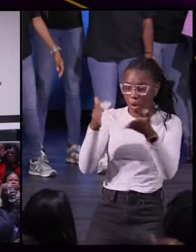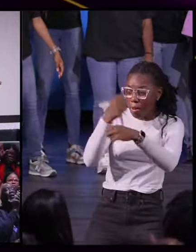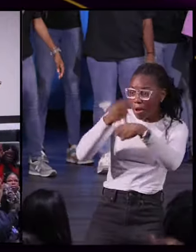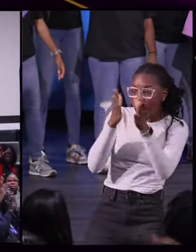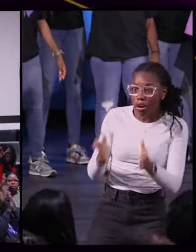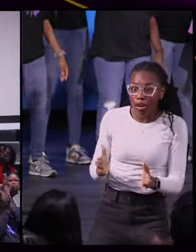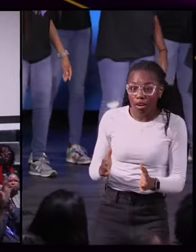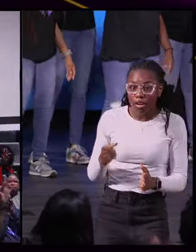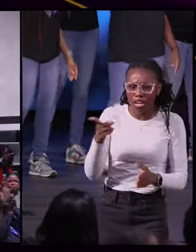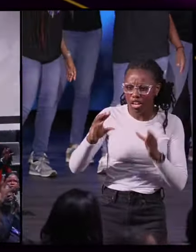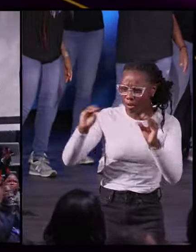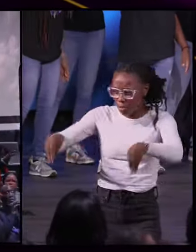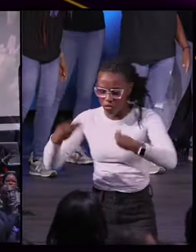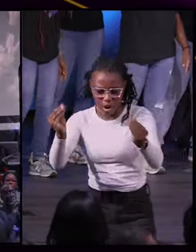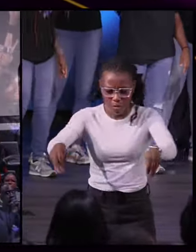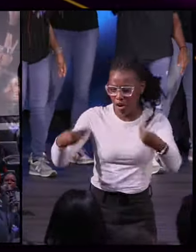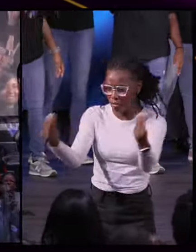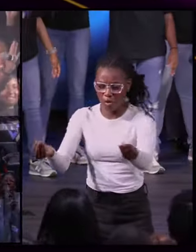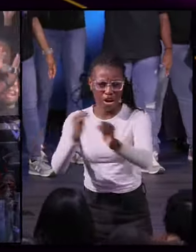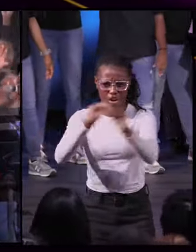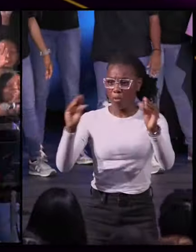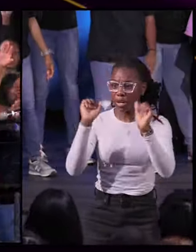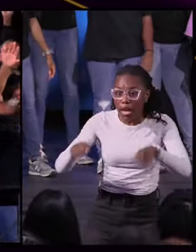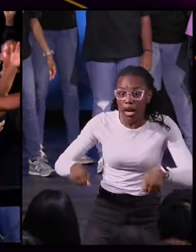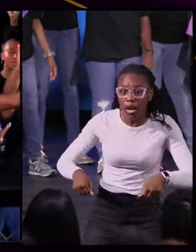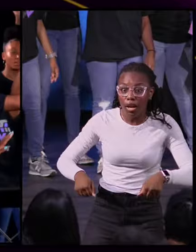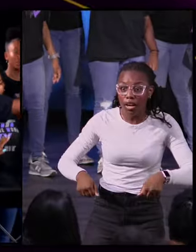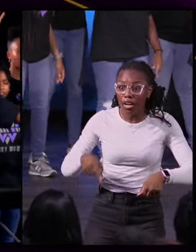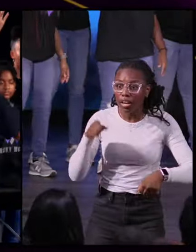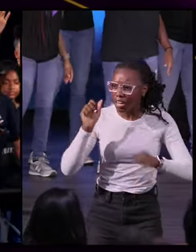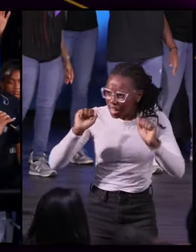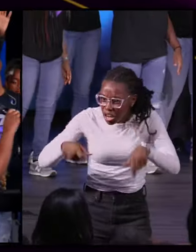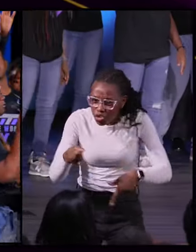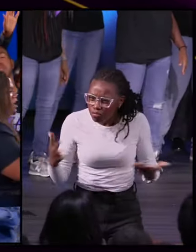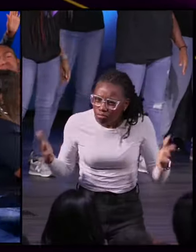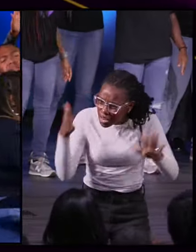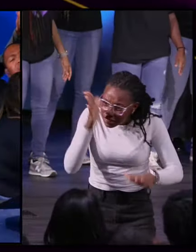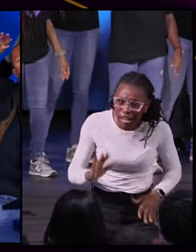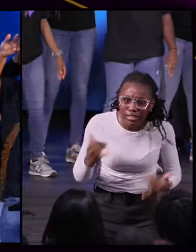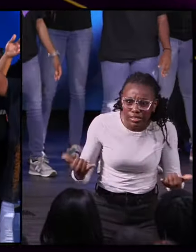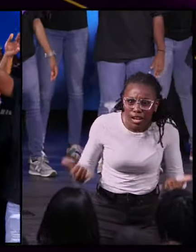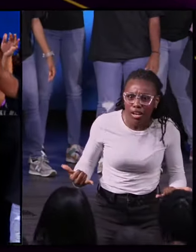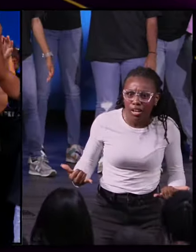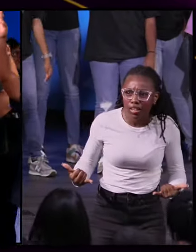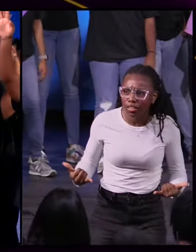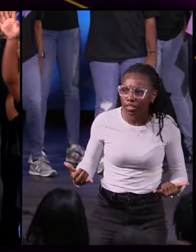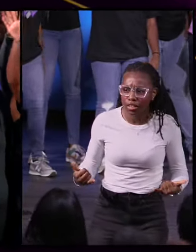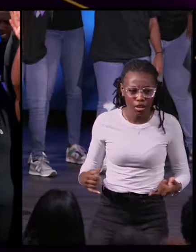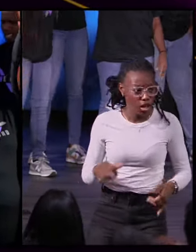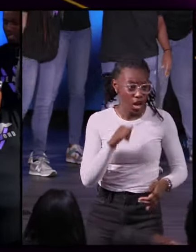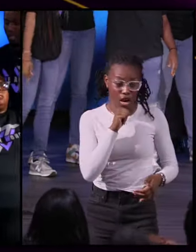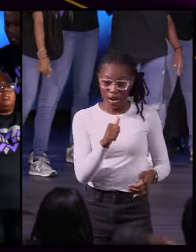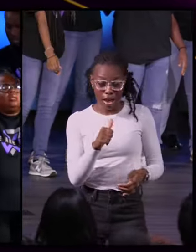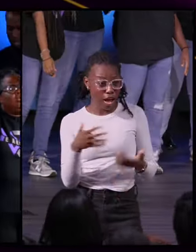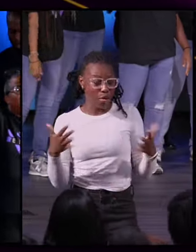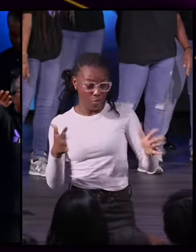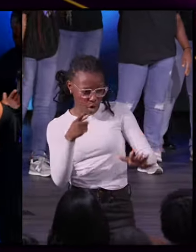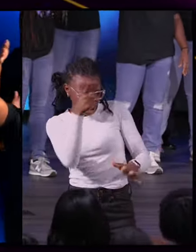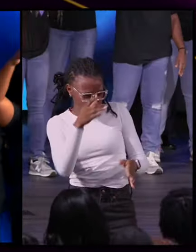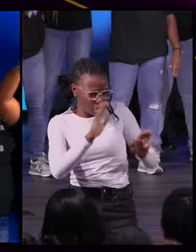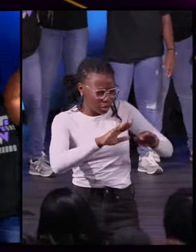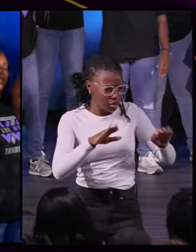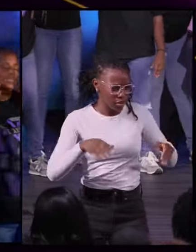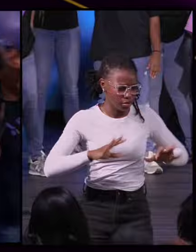you? Did he do something that nobody else can do? Can you lift up a worship that you don't give your spouse, that you don't give your